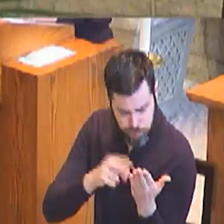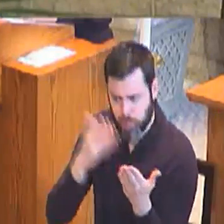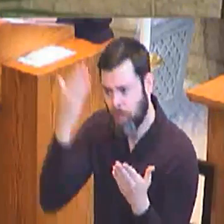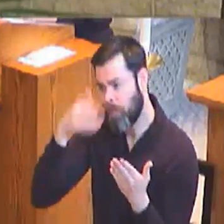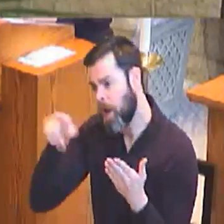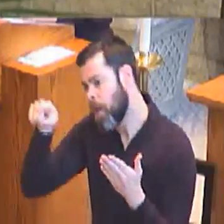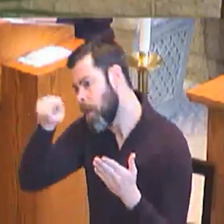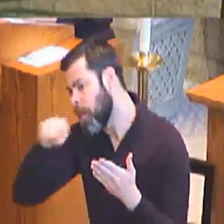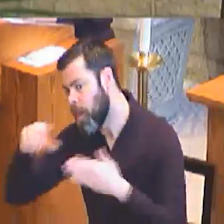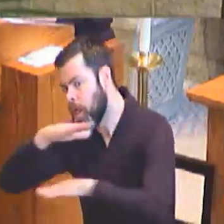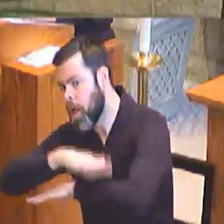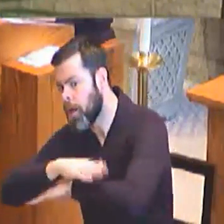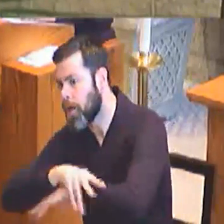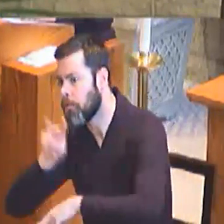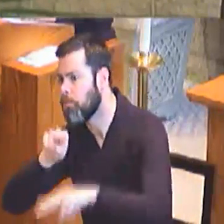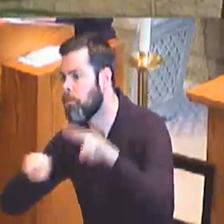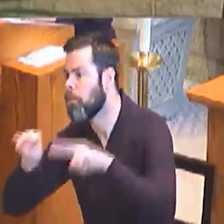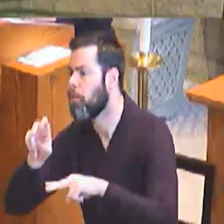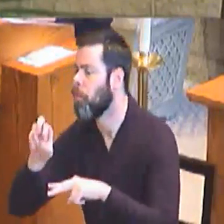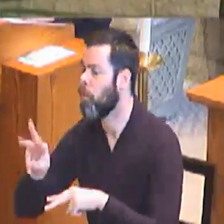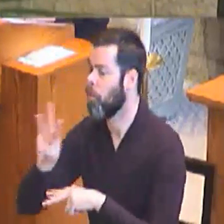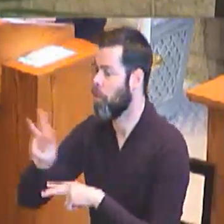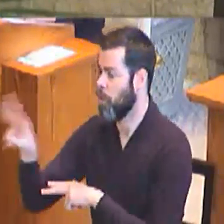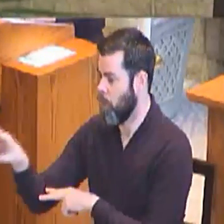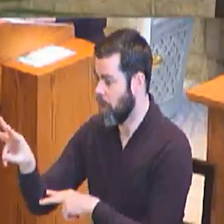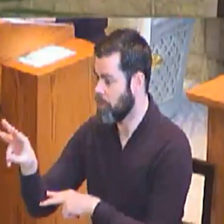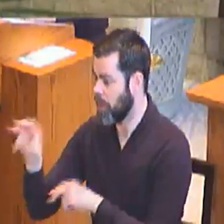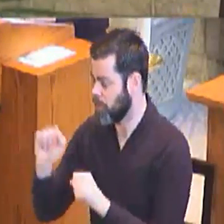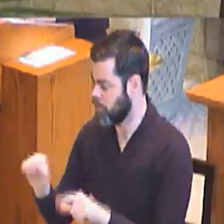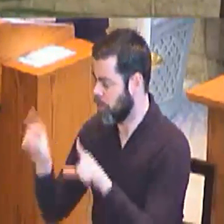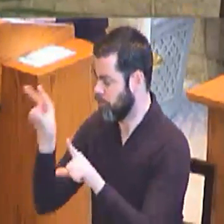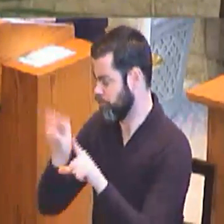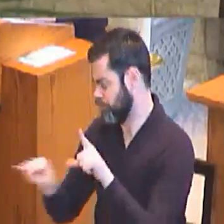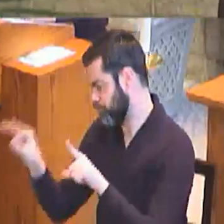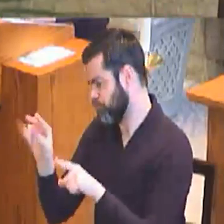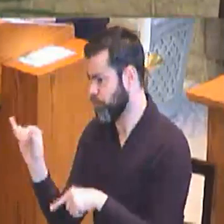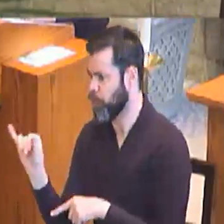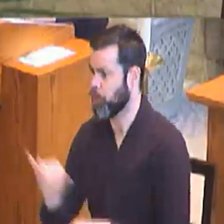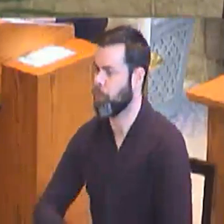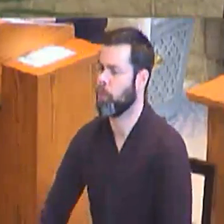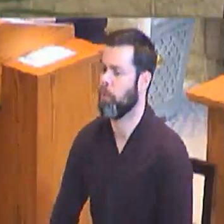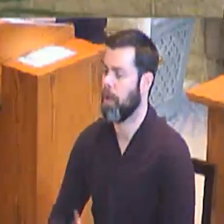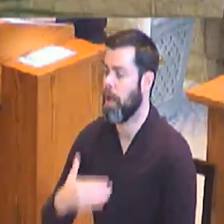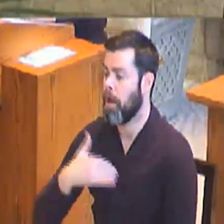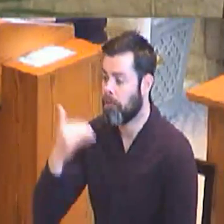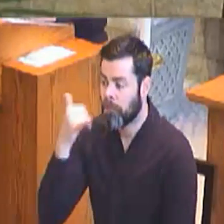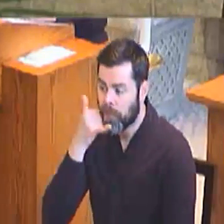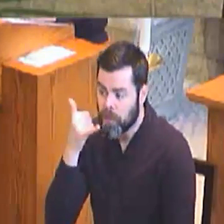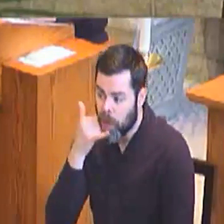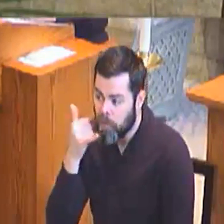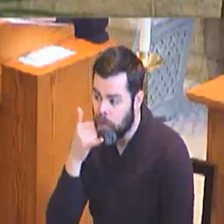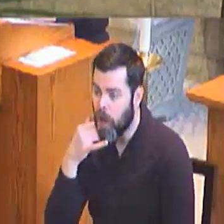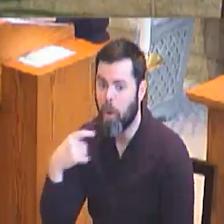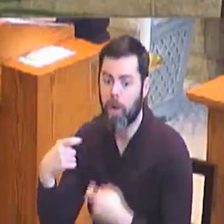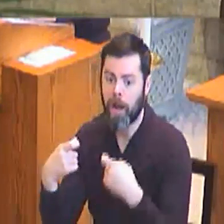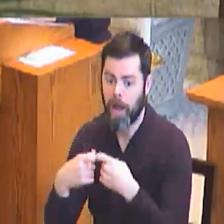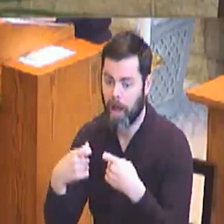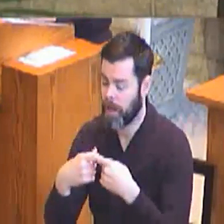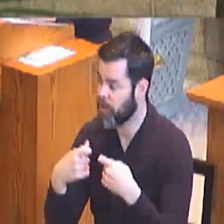Week, or our website. So if you have a cell phone or electronic